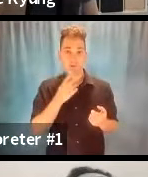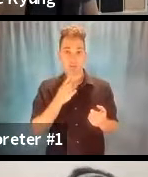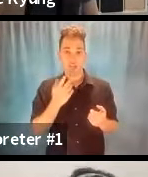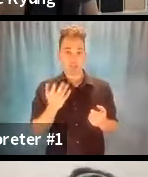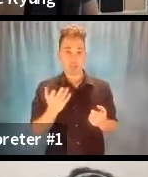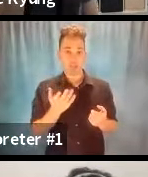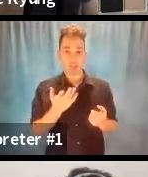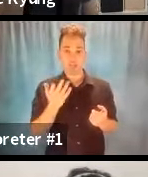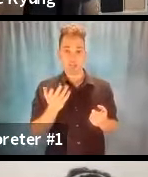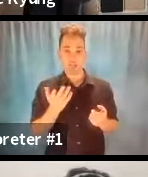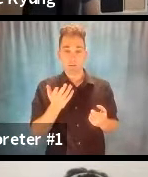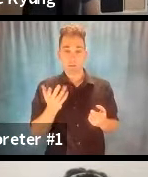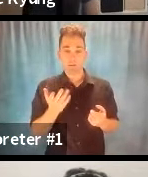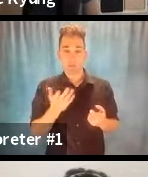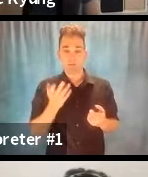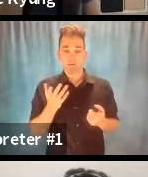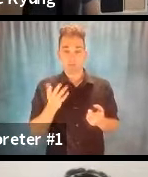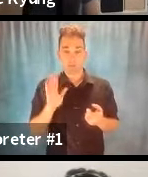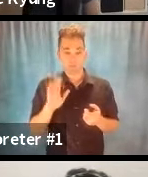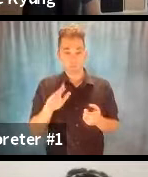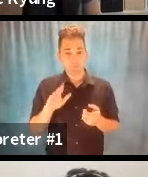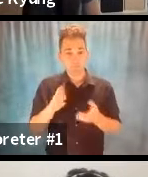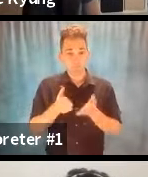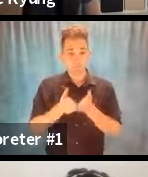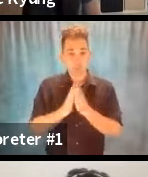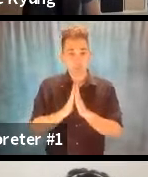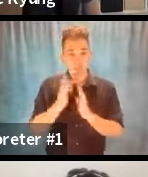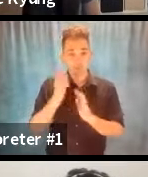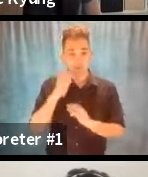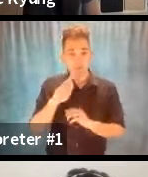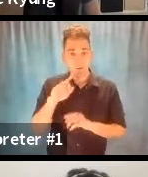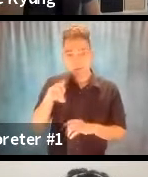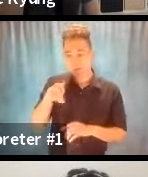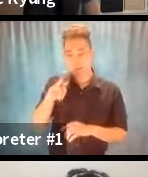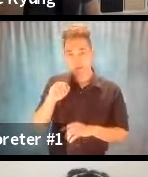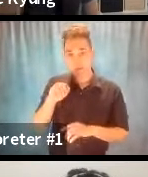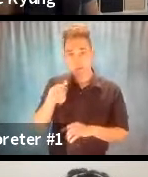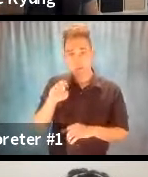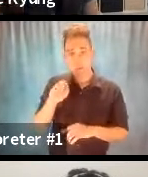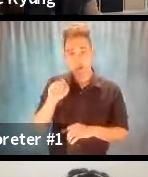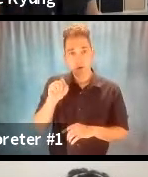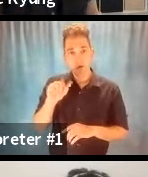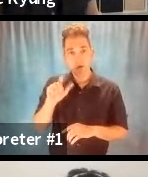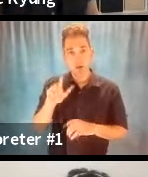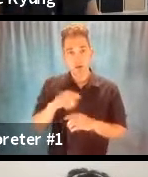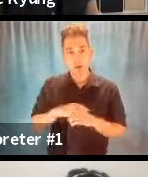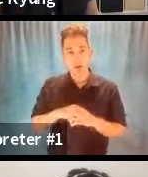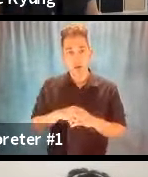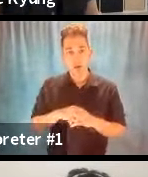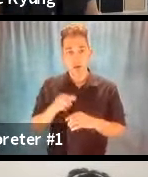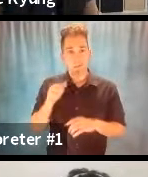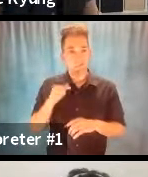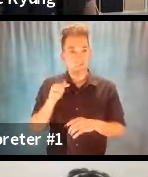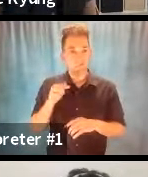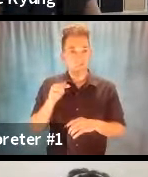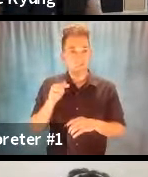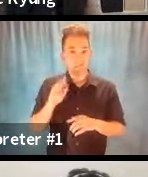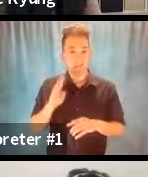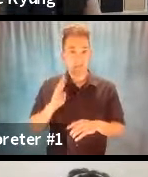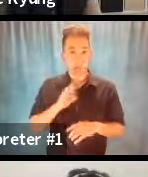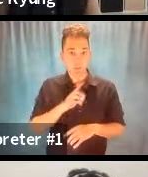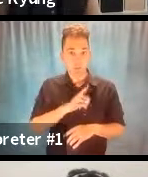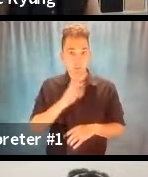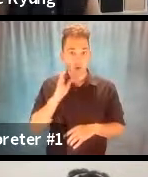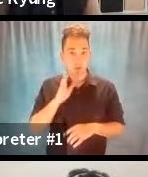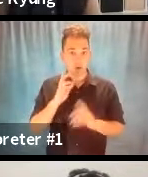a request for proposals that this board is going to issue,